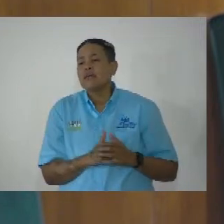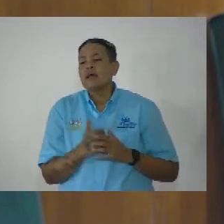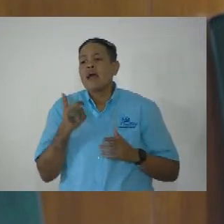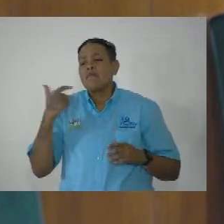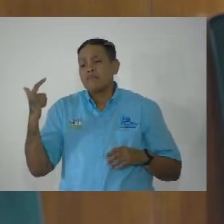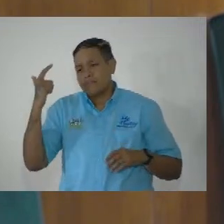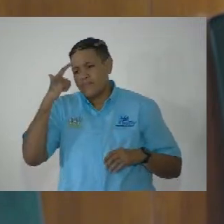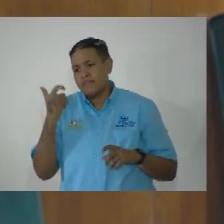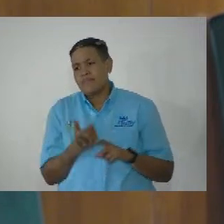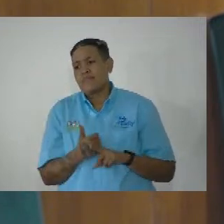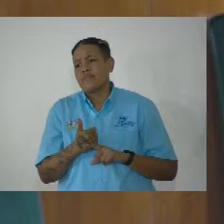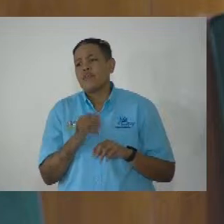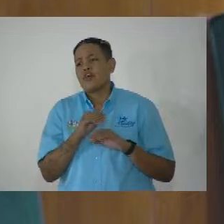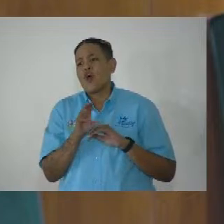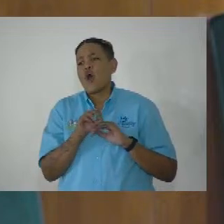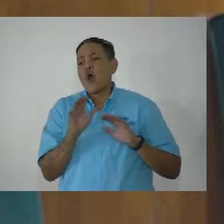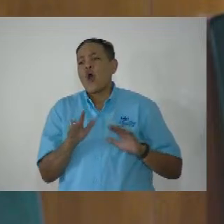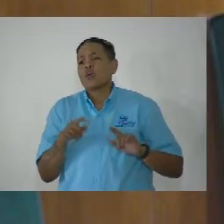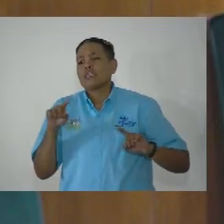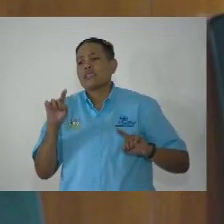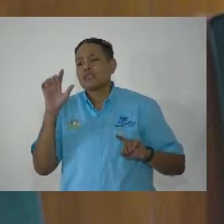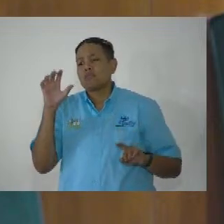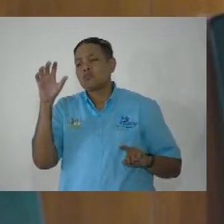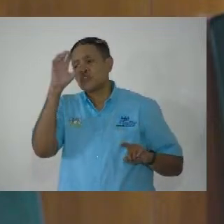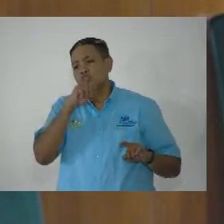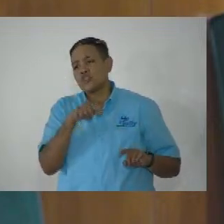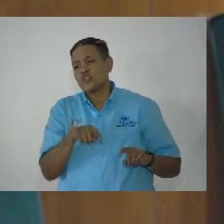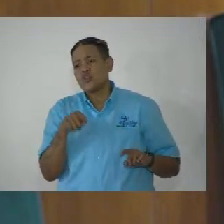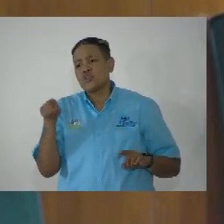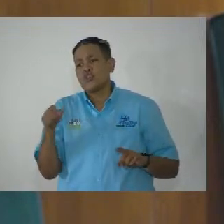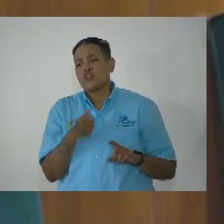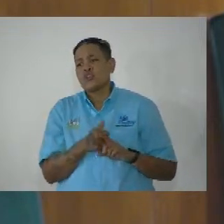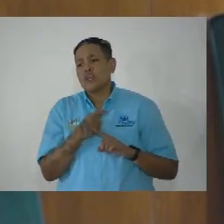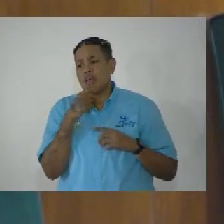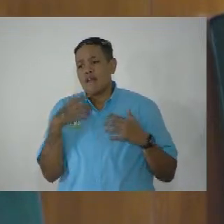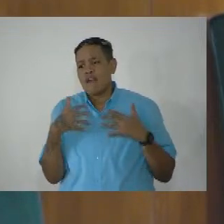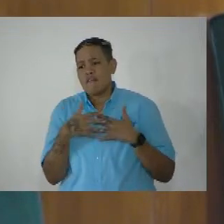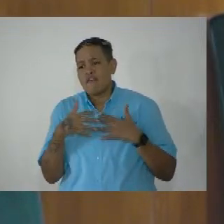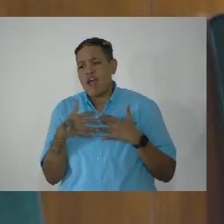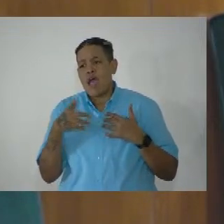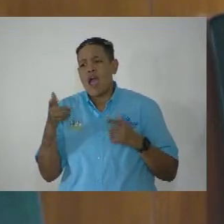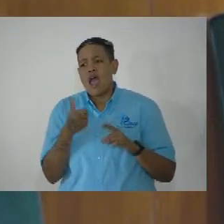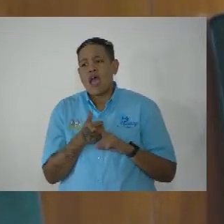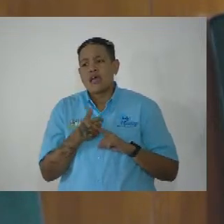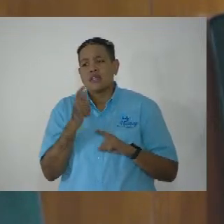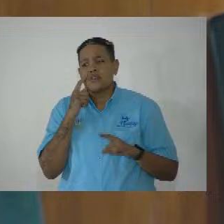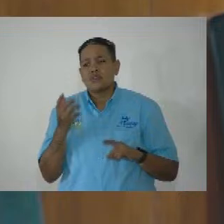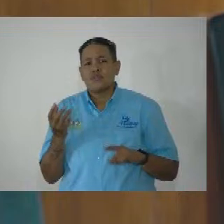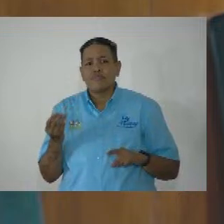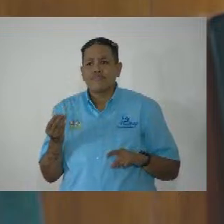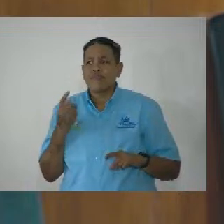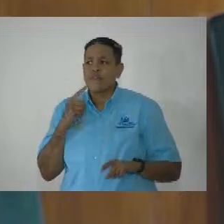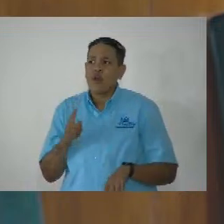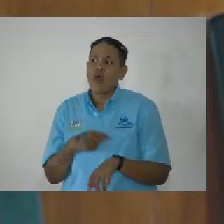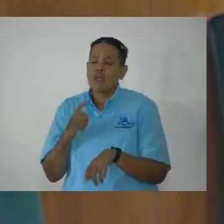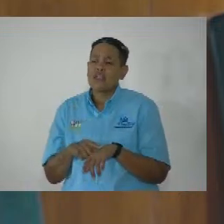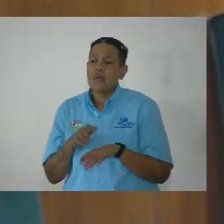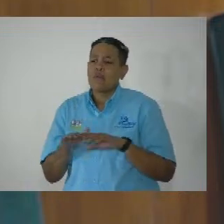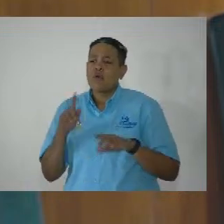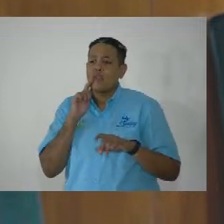the counselors presumed that she was afraid, she was being victimized for so long that I don't think